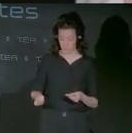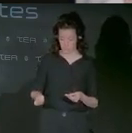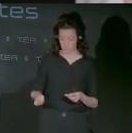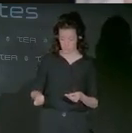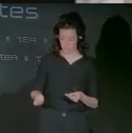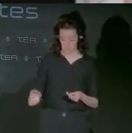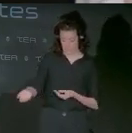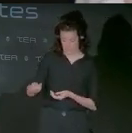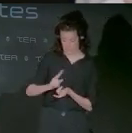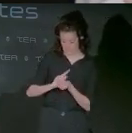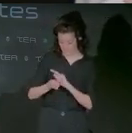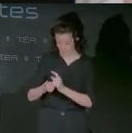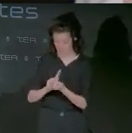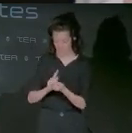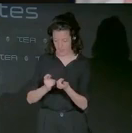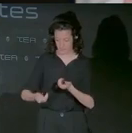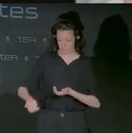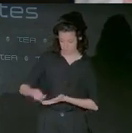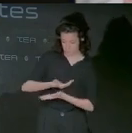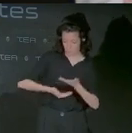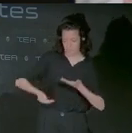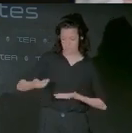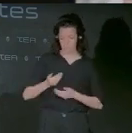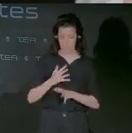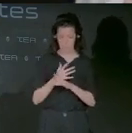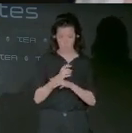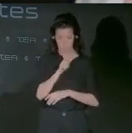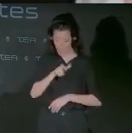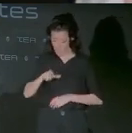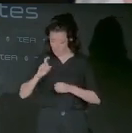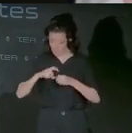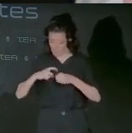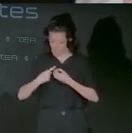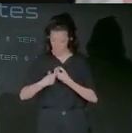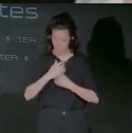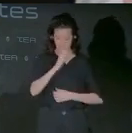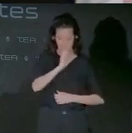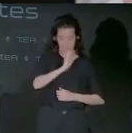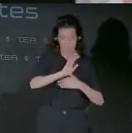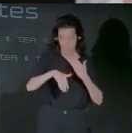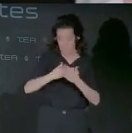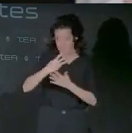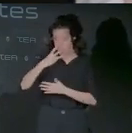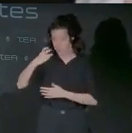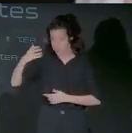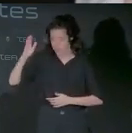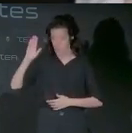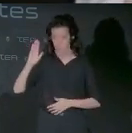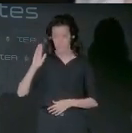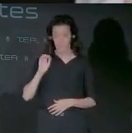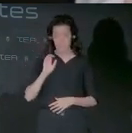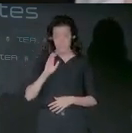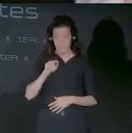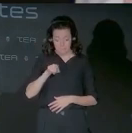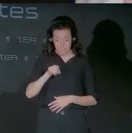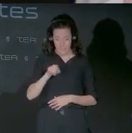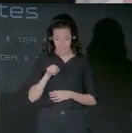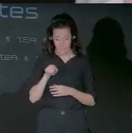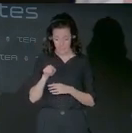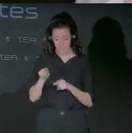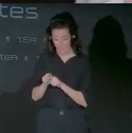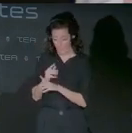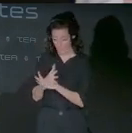have that for graphical worlds, but we could. And if you've got 500,000 people, each of whom have their